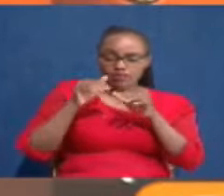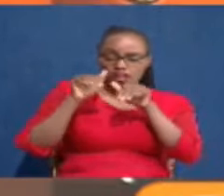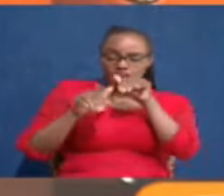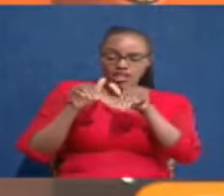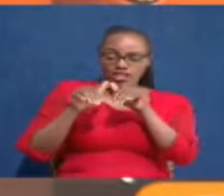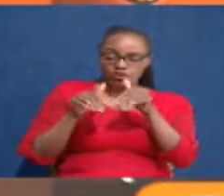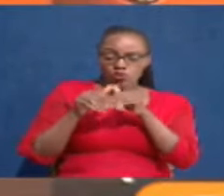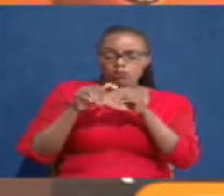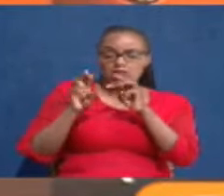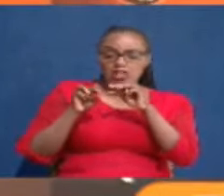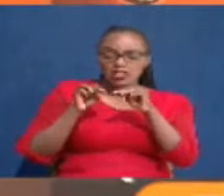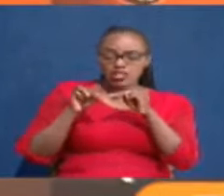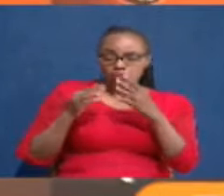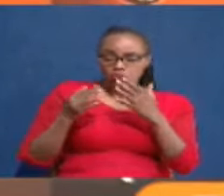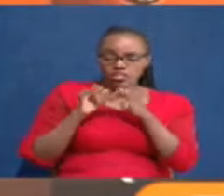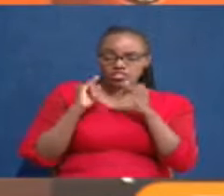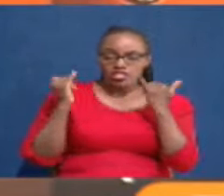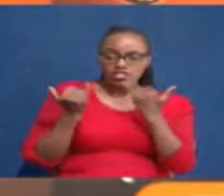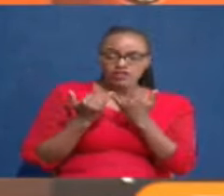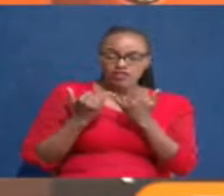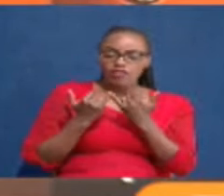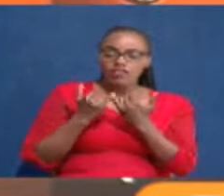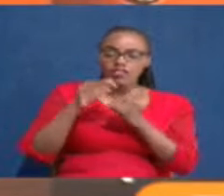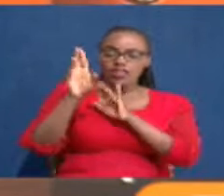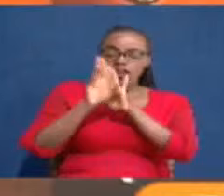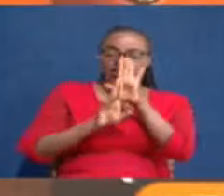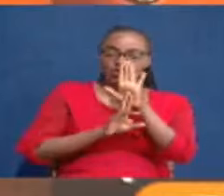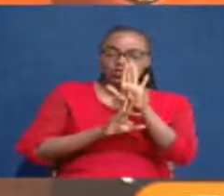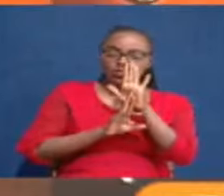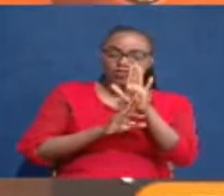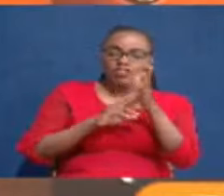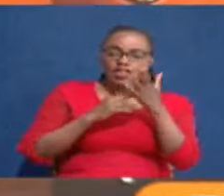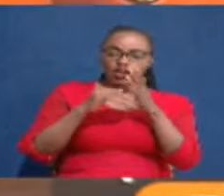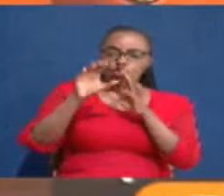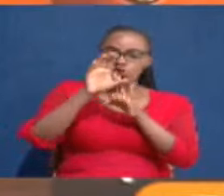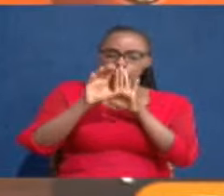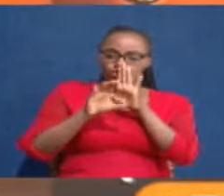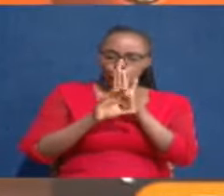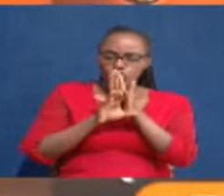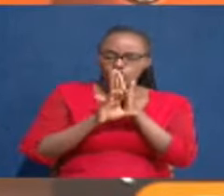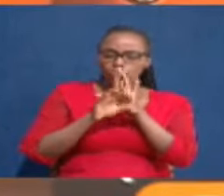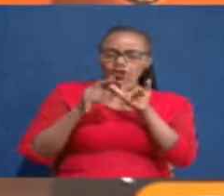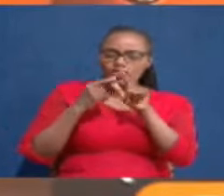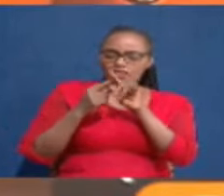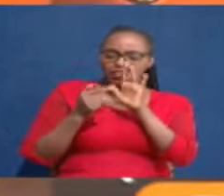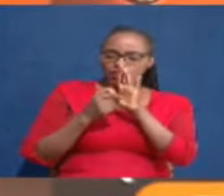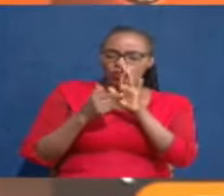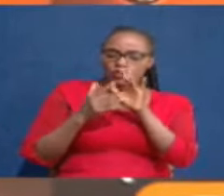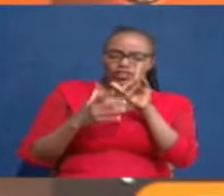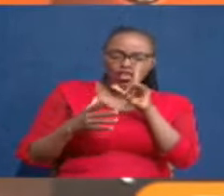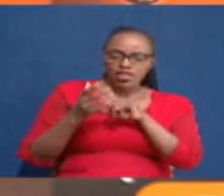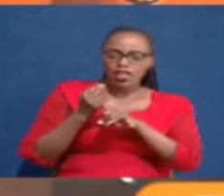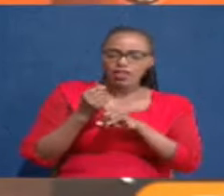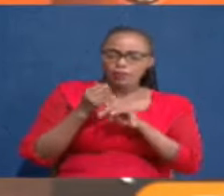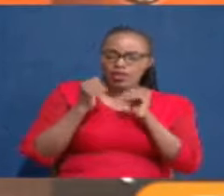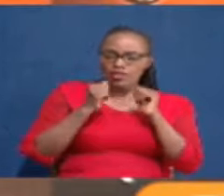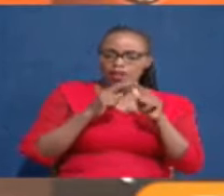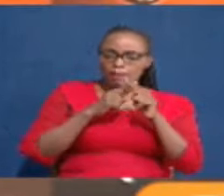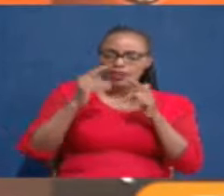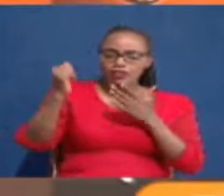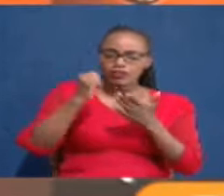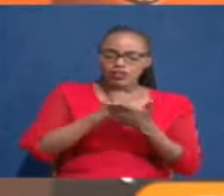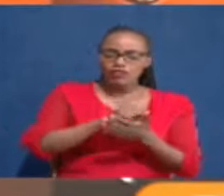court. Justice Tunde ruled that the constitutional vacuum was untenable and that the process of recruiting